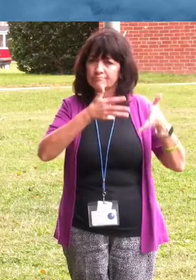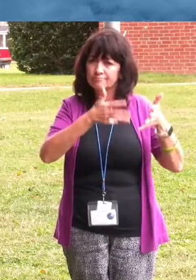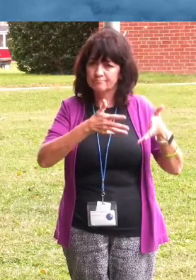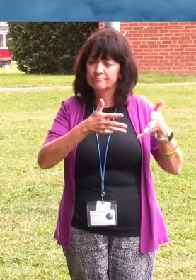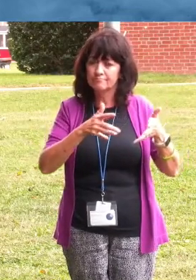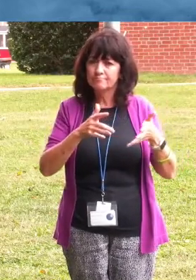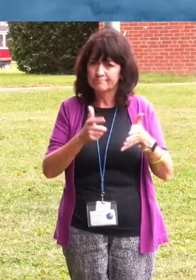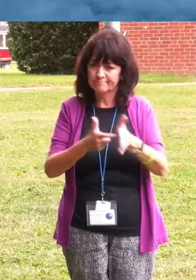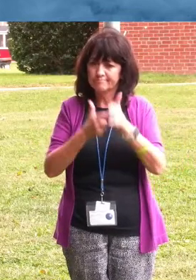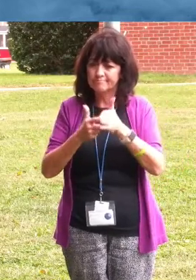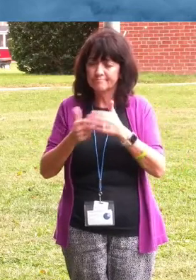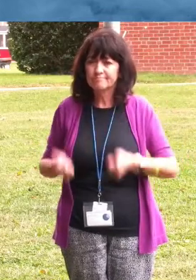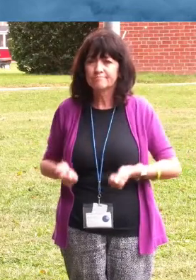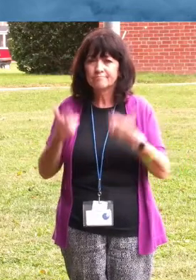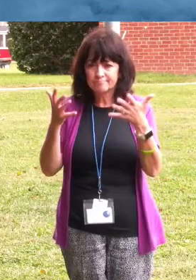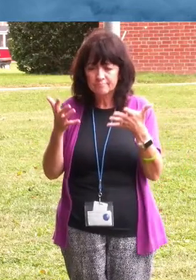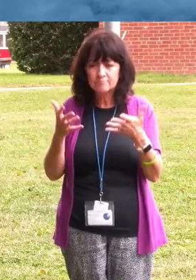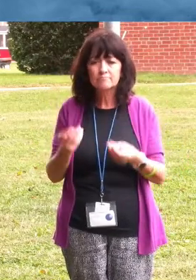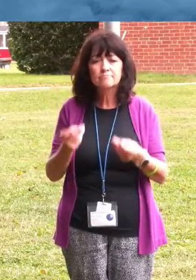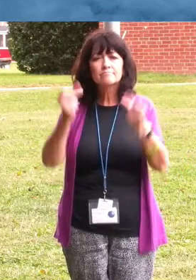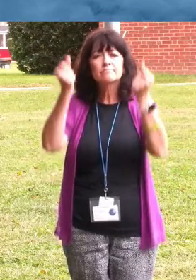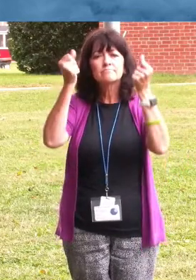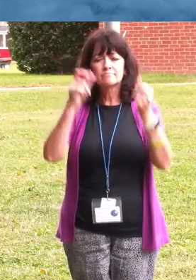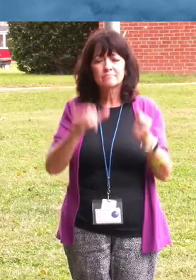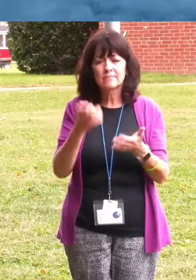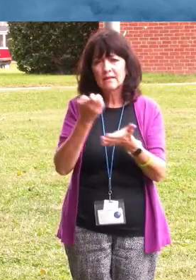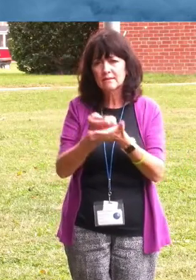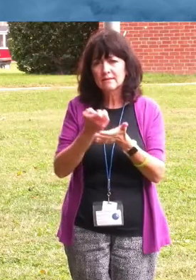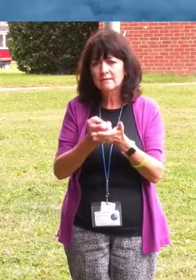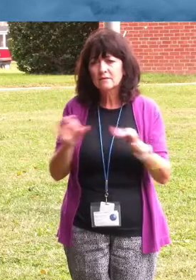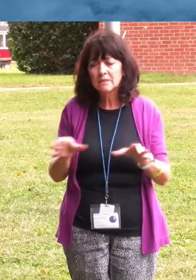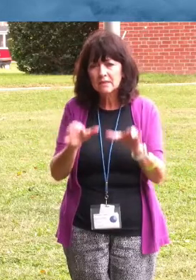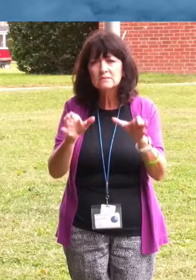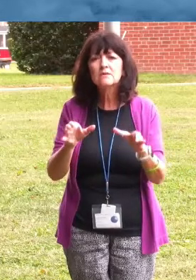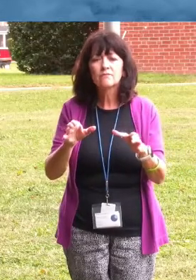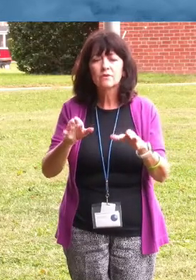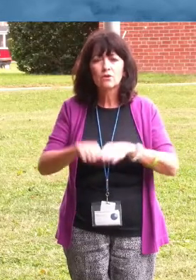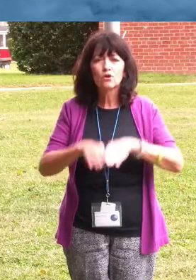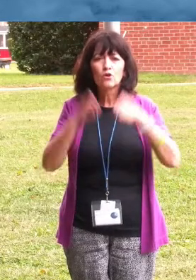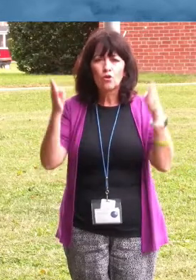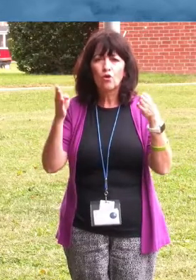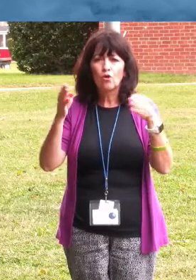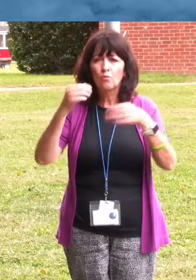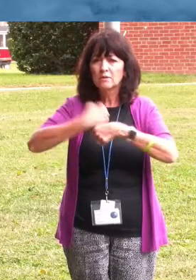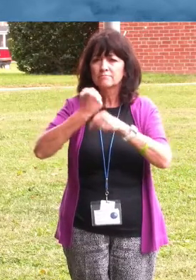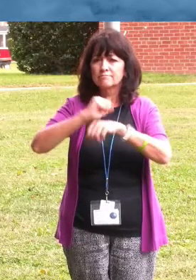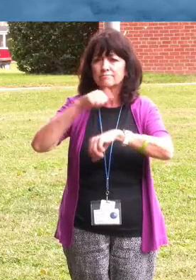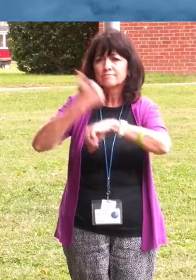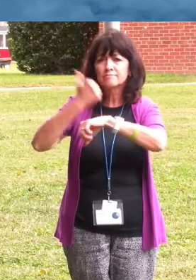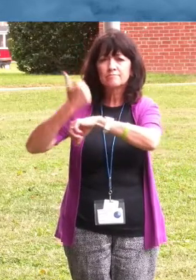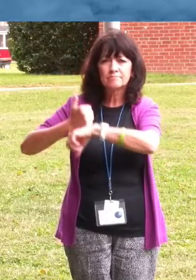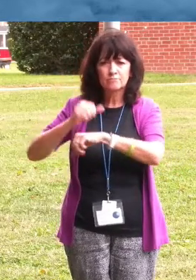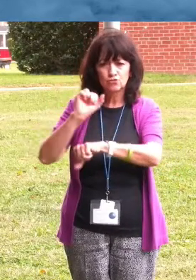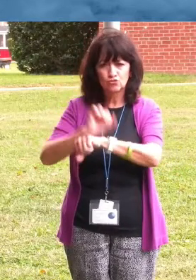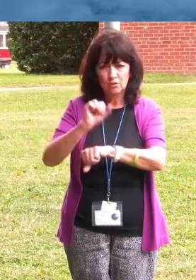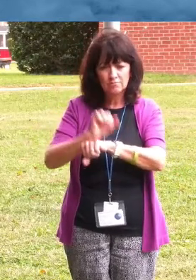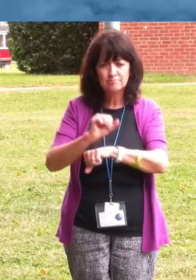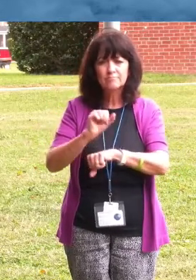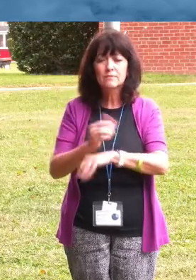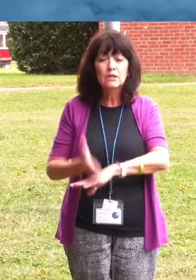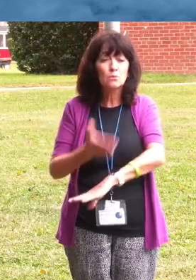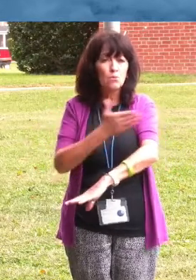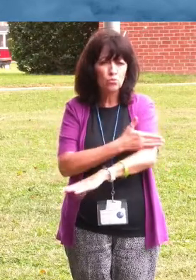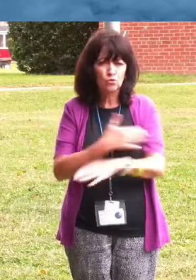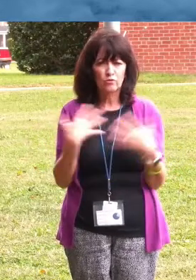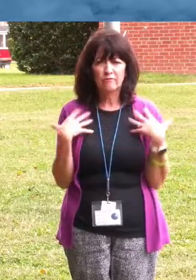an immediate economic activity, the creation of jobs, and et cetera, the improvement of healthcare facilities.